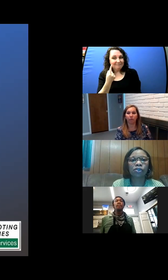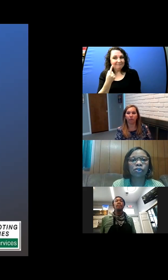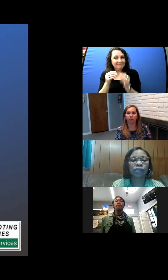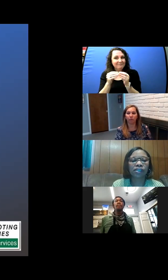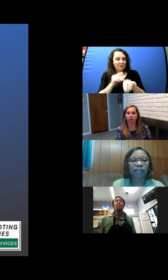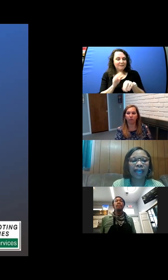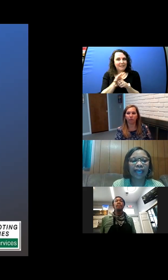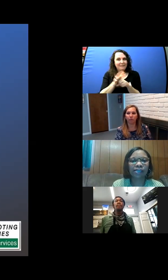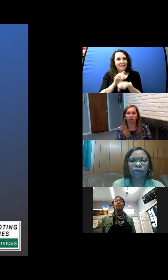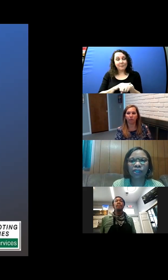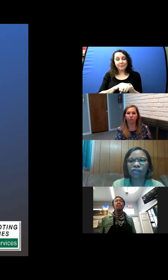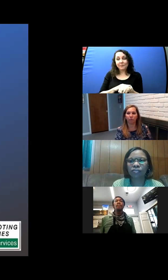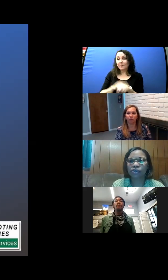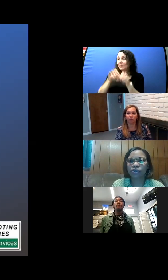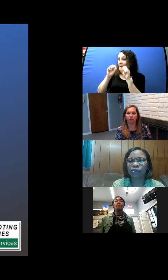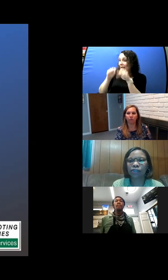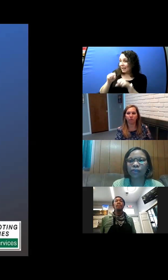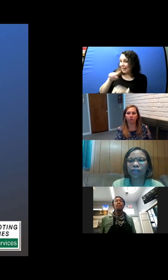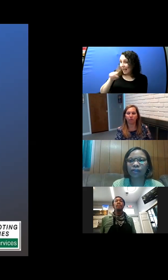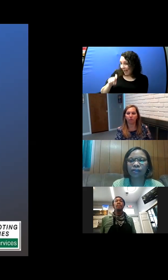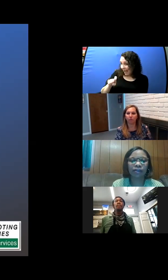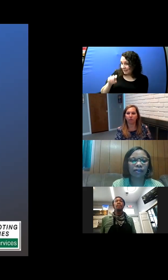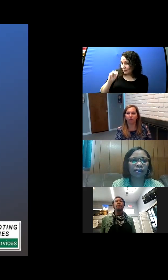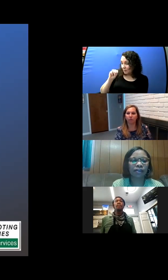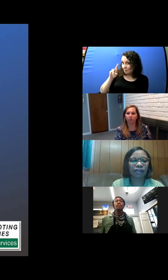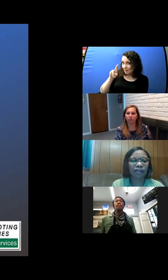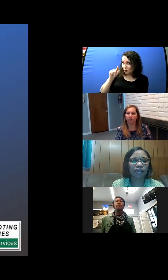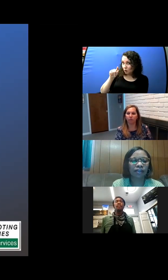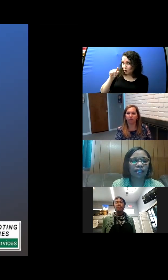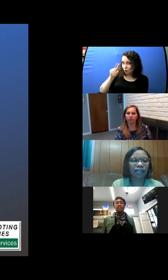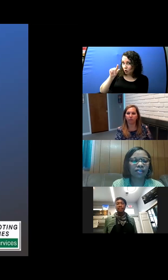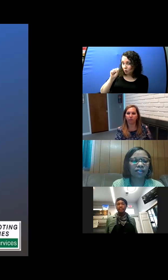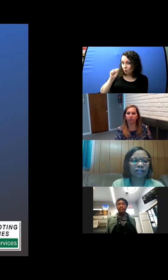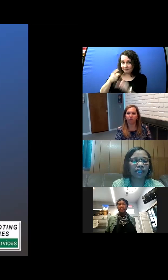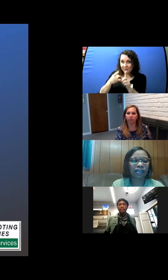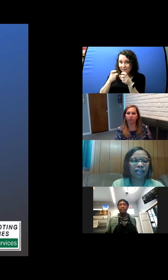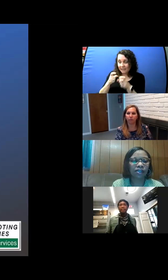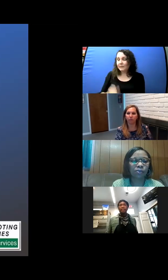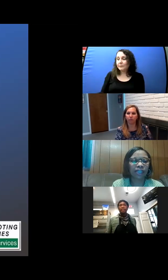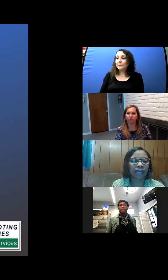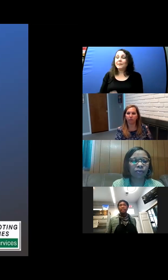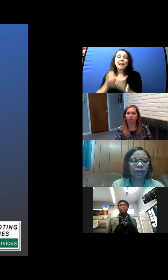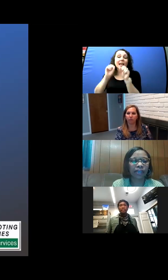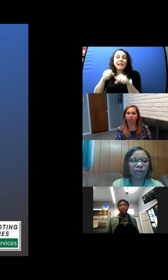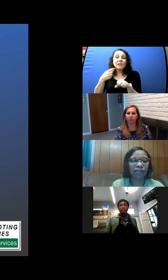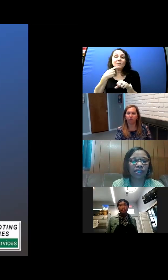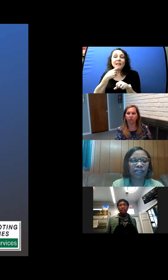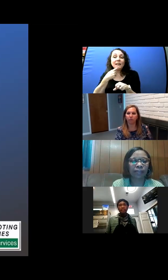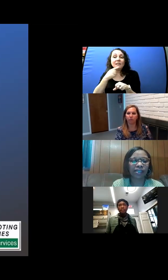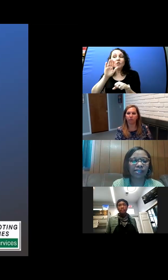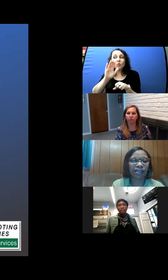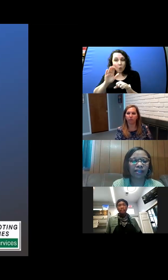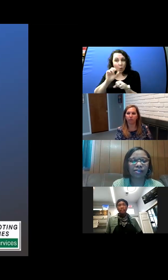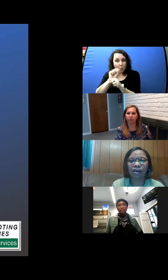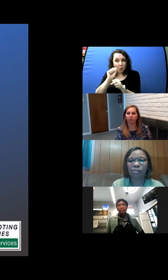question. Teresa, can I ask the question of Mr. Hughes really quick? Sure. Can he tell us what line of work he works in? I